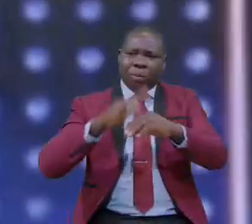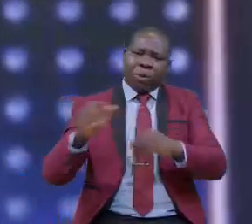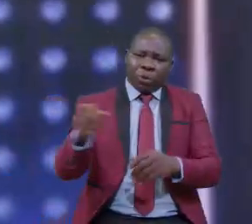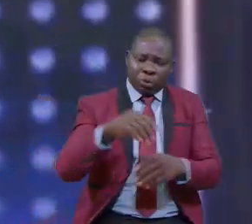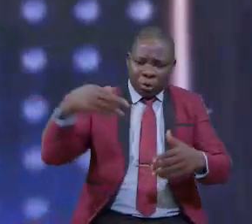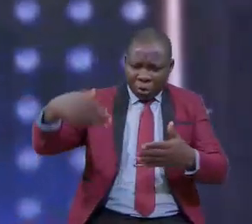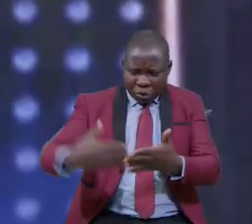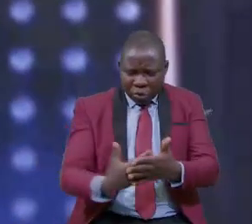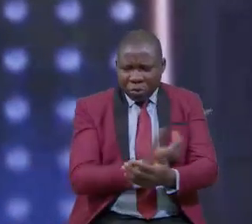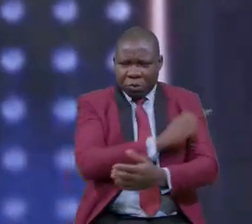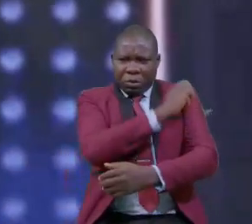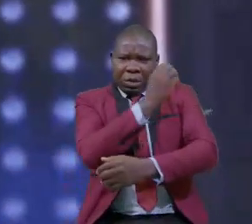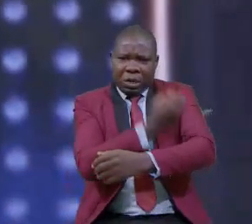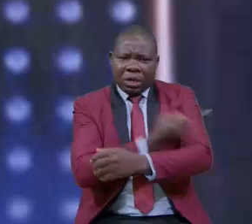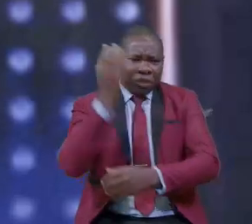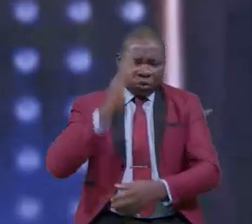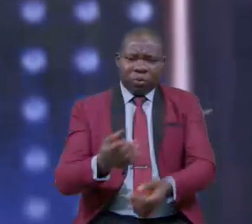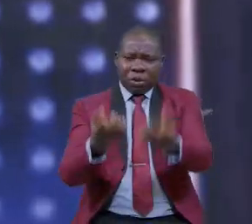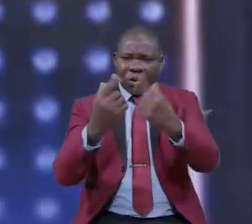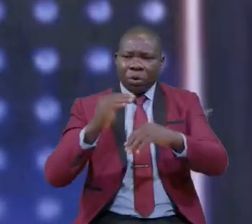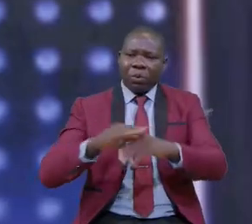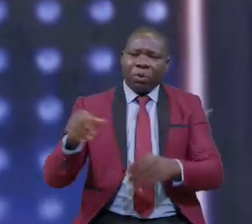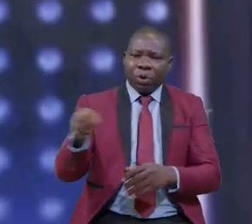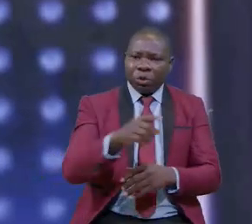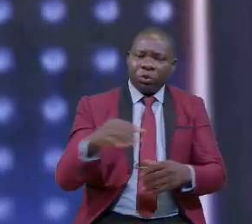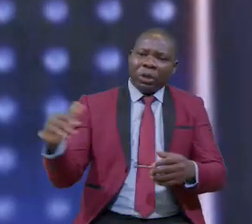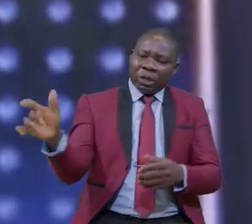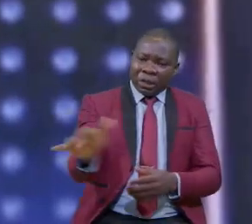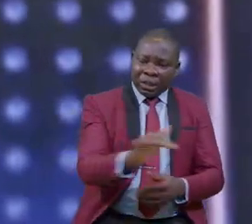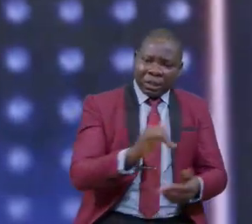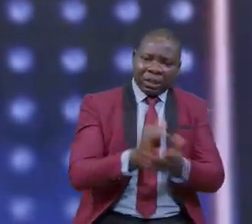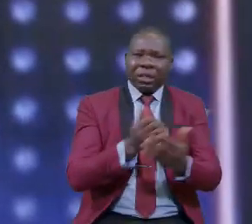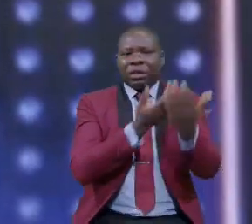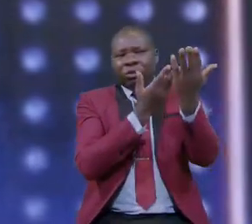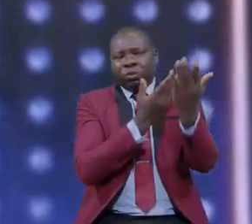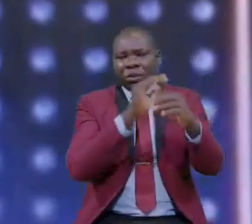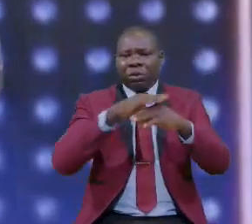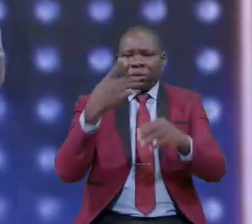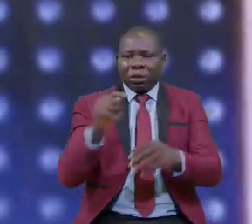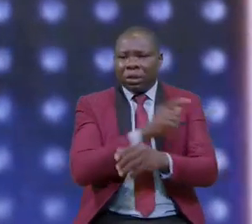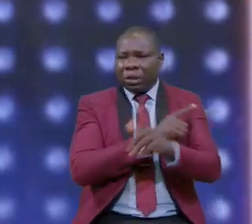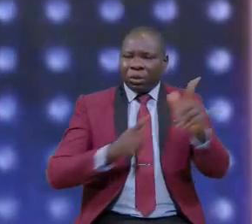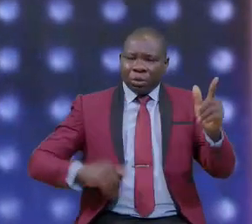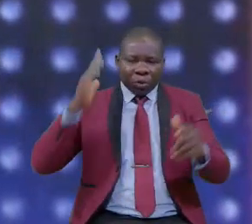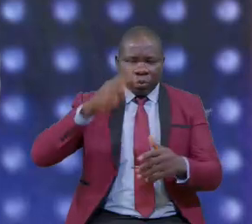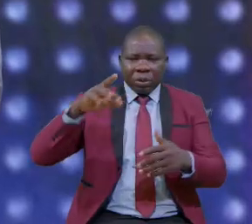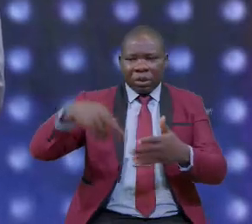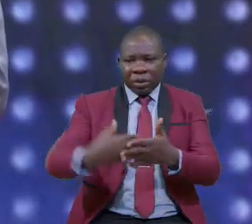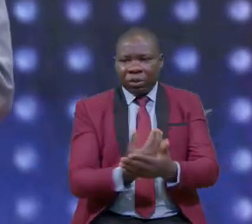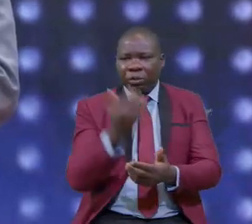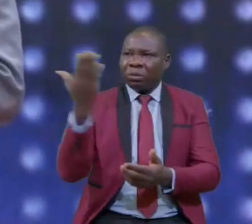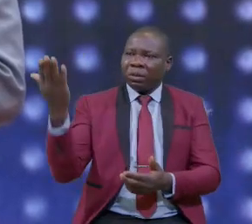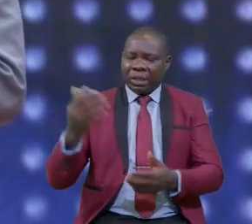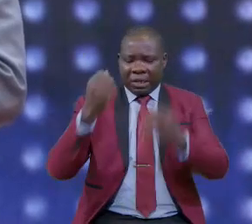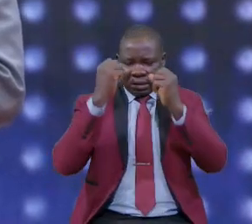Lord, they shall renew their strength. They will mount up with wings as eagles. They shall run